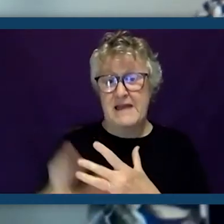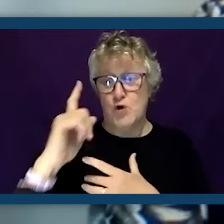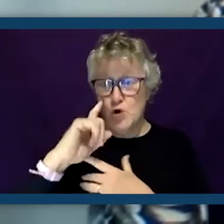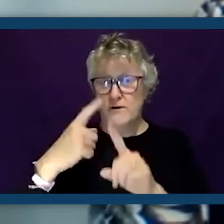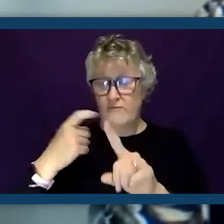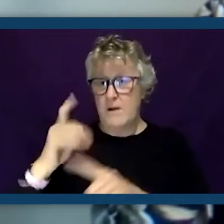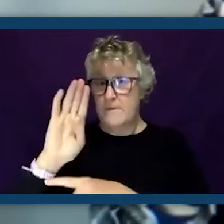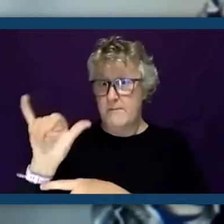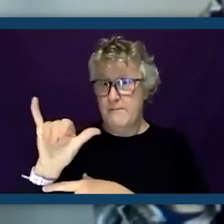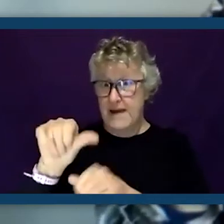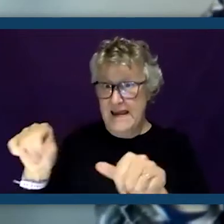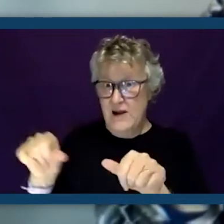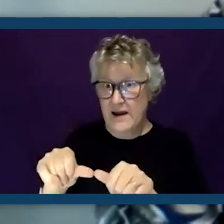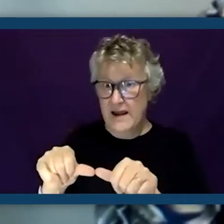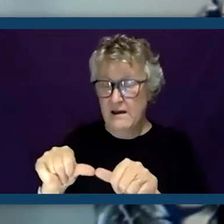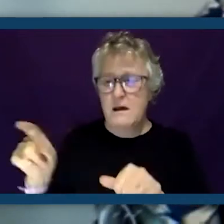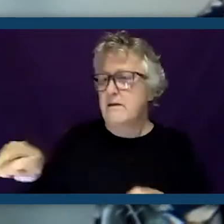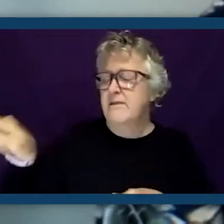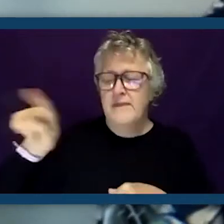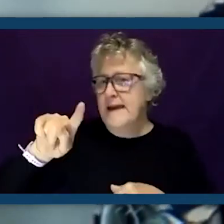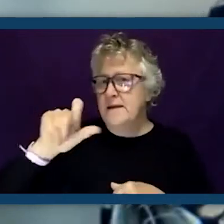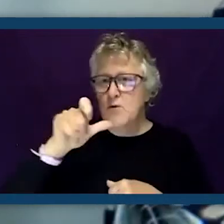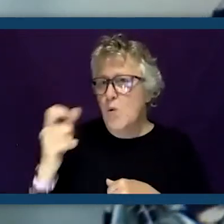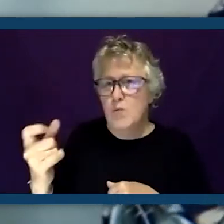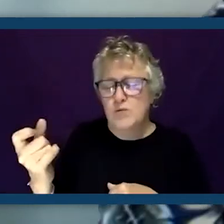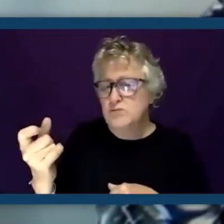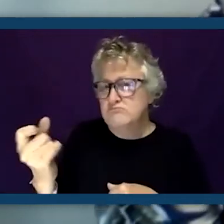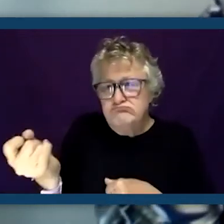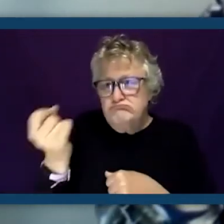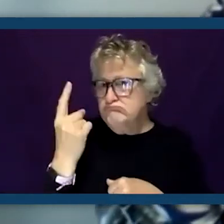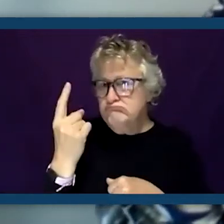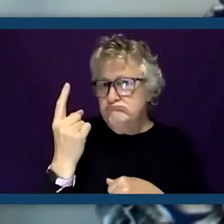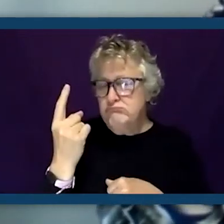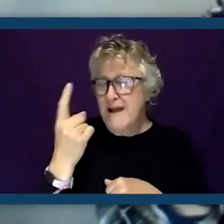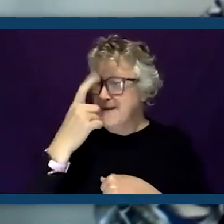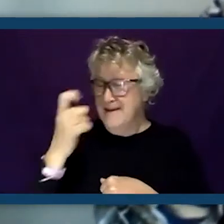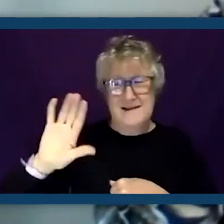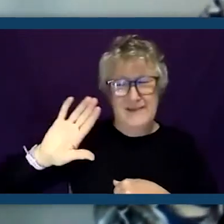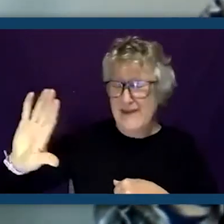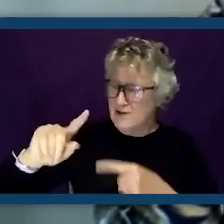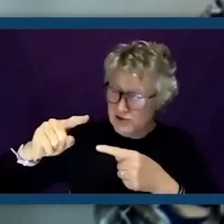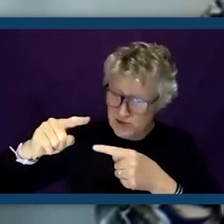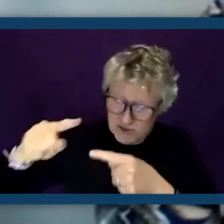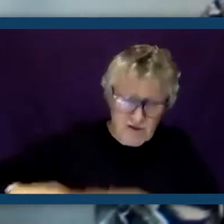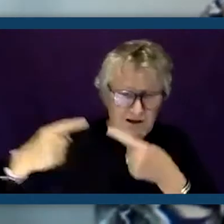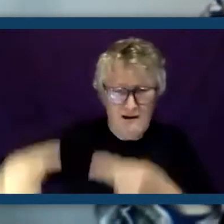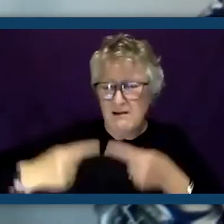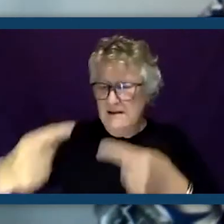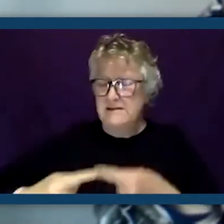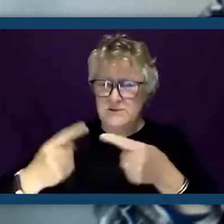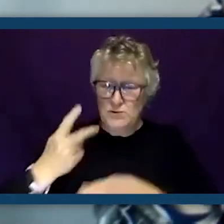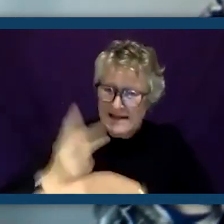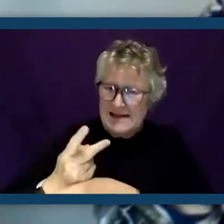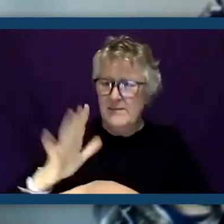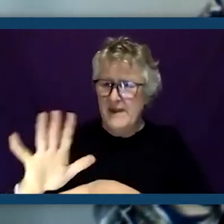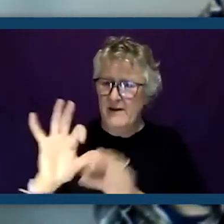of it because of the struggle that they're trying to keep a roof over their families' heads and food on the table. So I